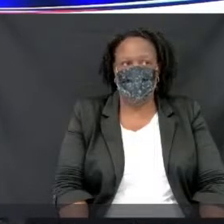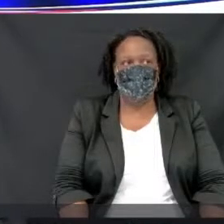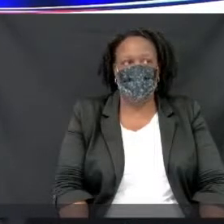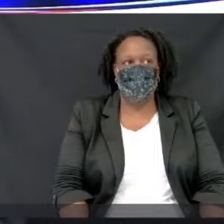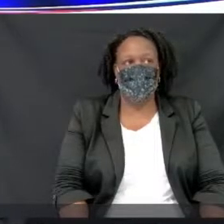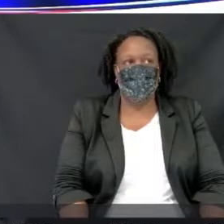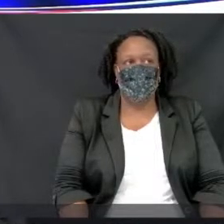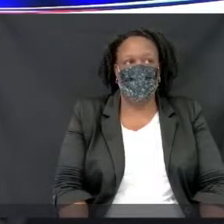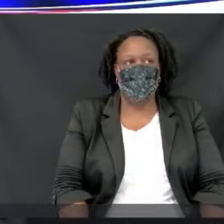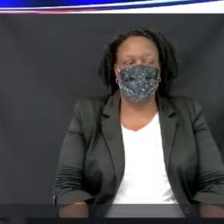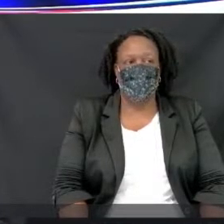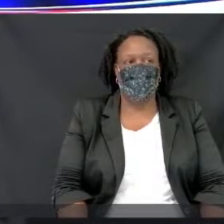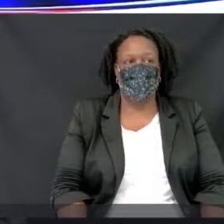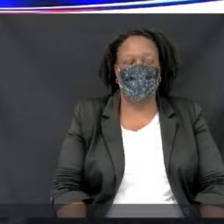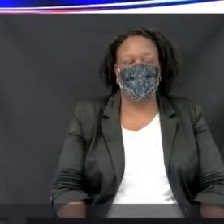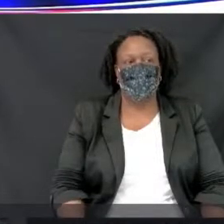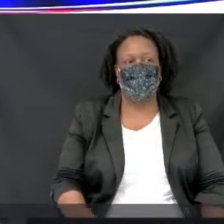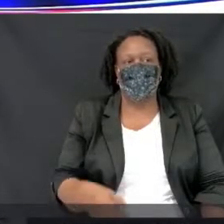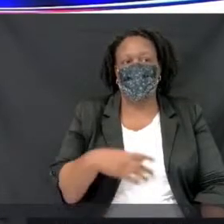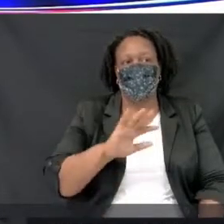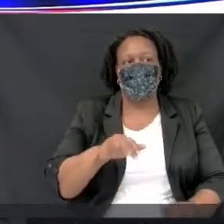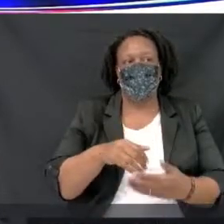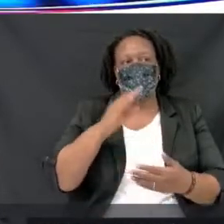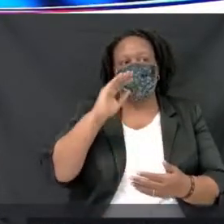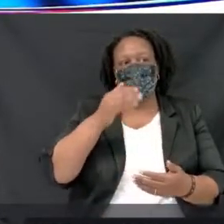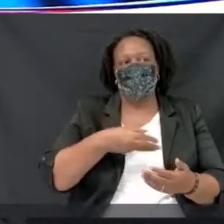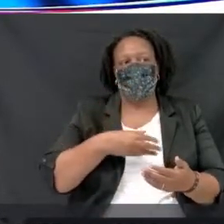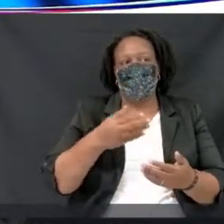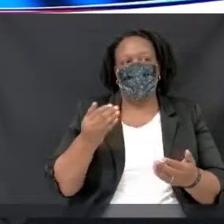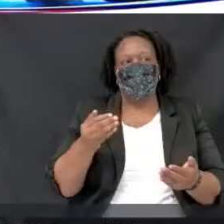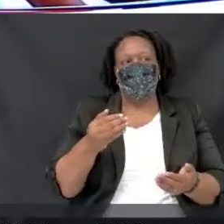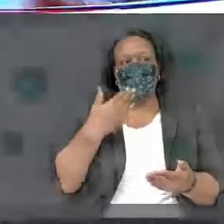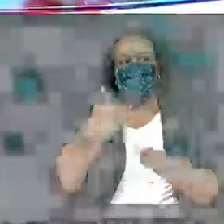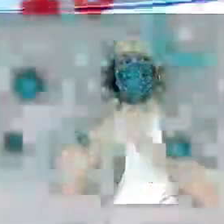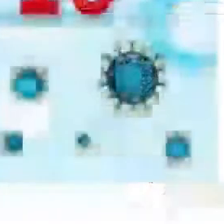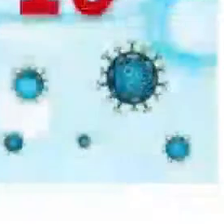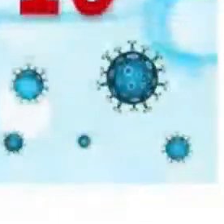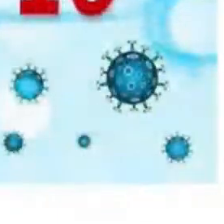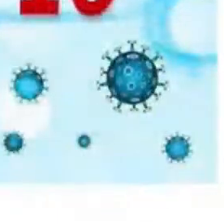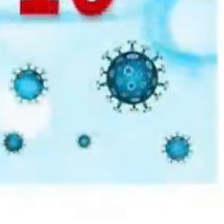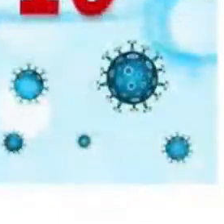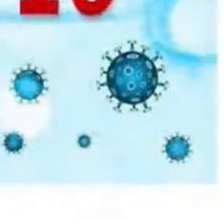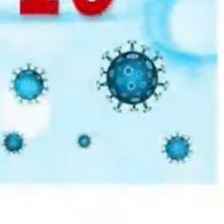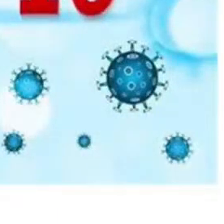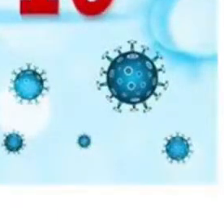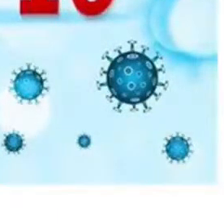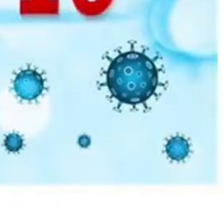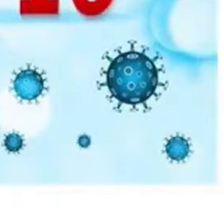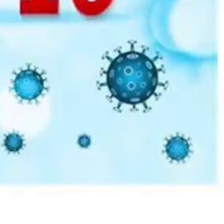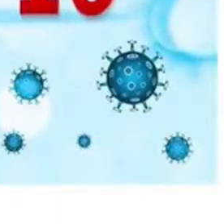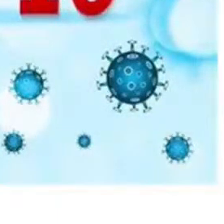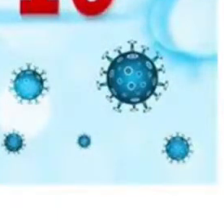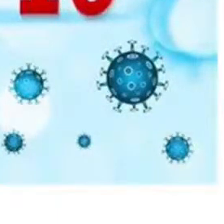Thank you, Lesroy. Welcome back, and a warm good afternoon to everyone.